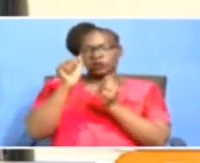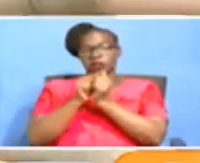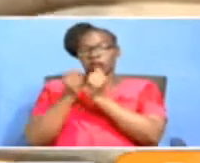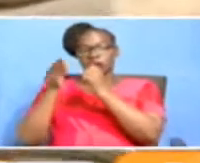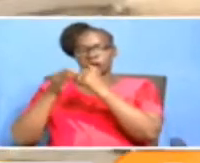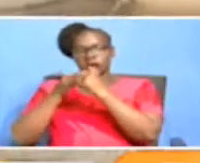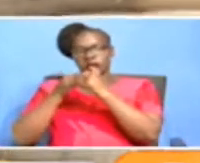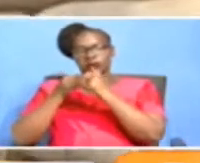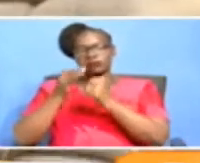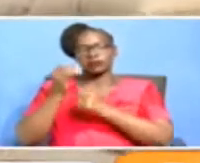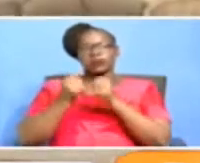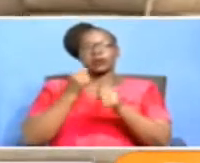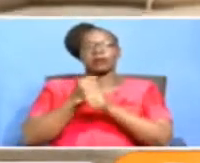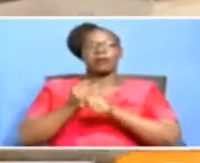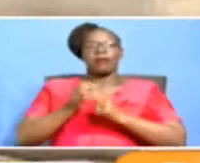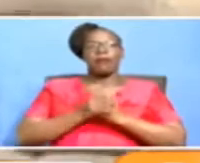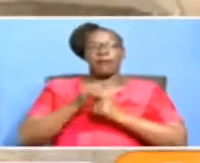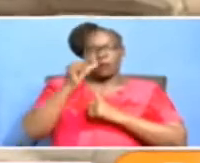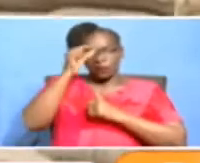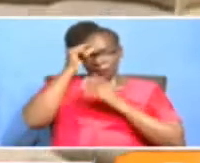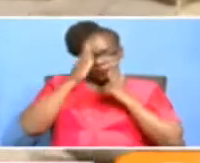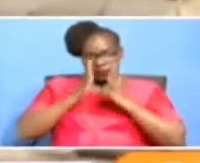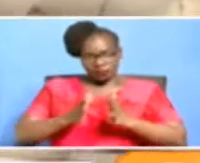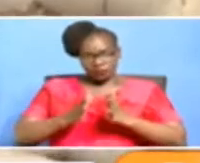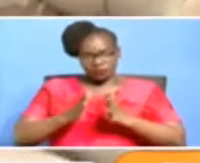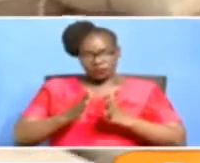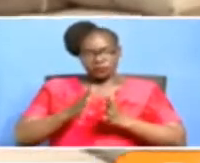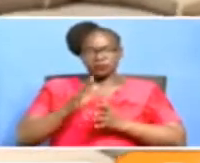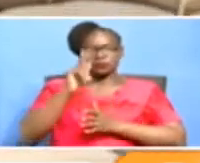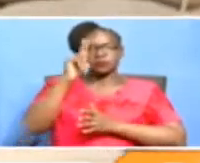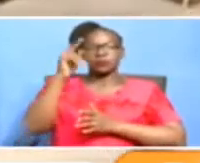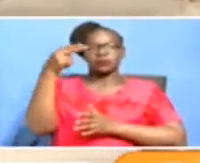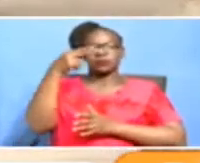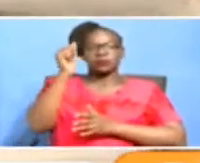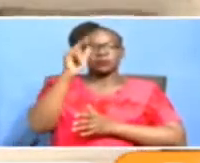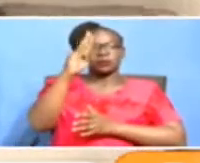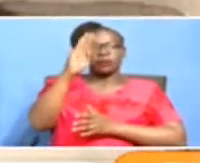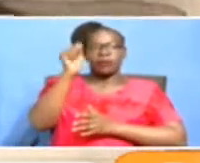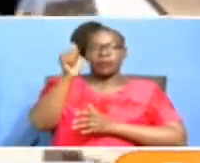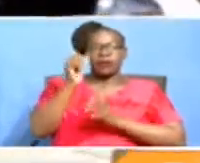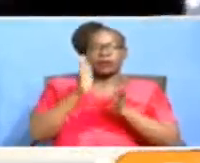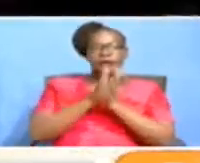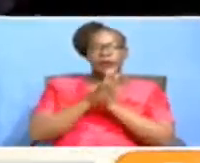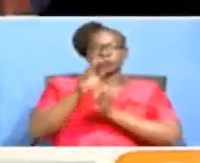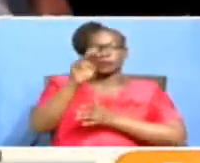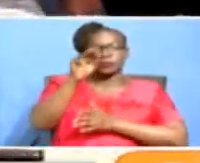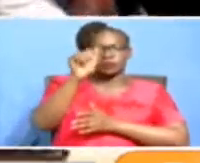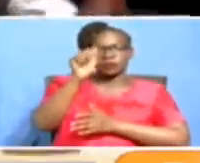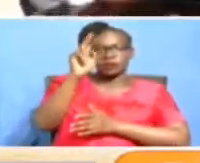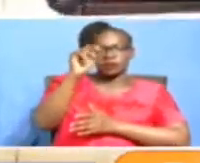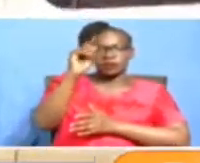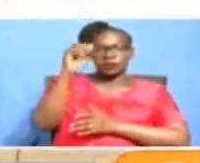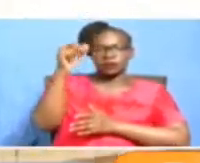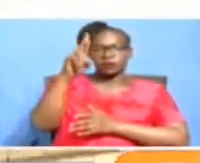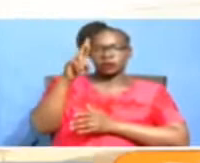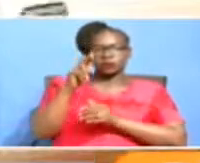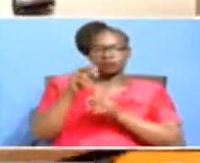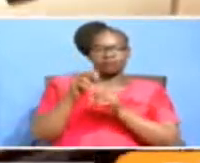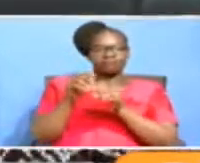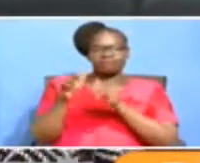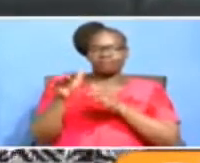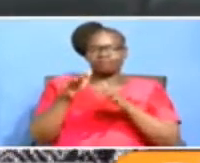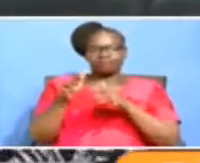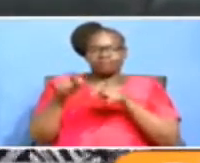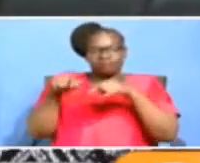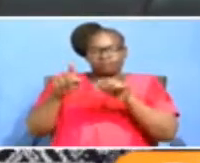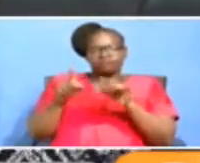2017-2018. Governors Khaemba and Mandago have distanced themselves from the set price and asked for a review. The board faces yet